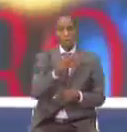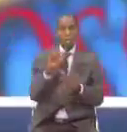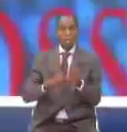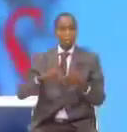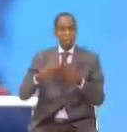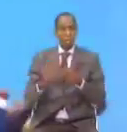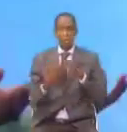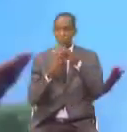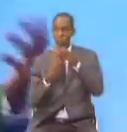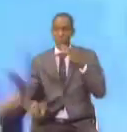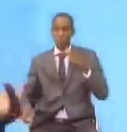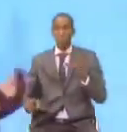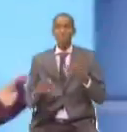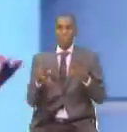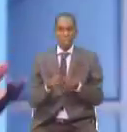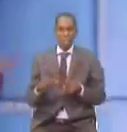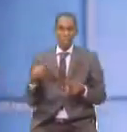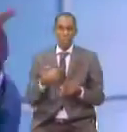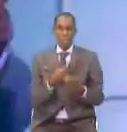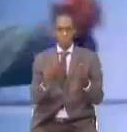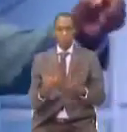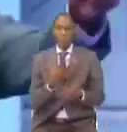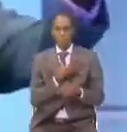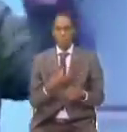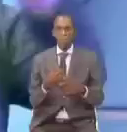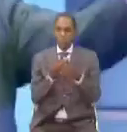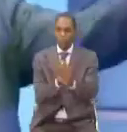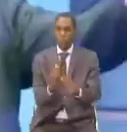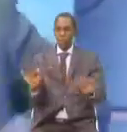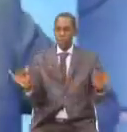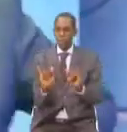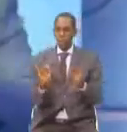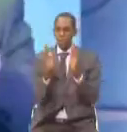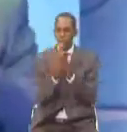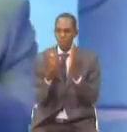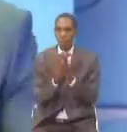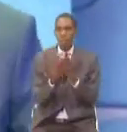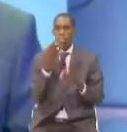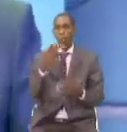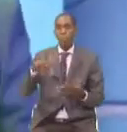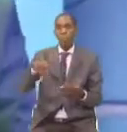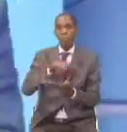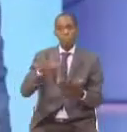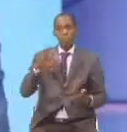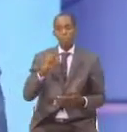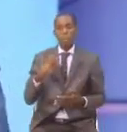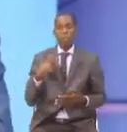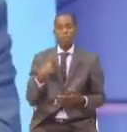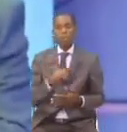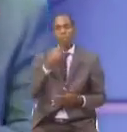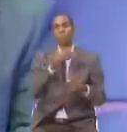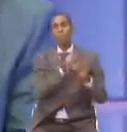come, and then we repeat the prayer of the psalmist, and we say, God, be merciful